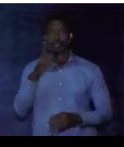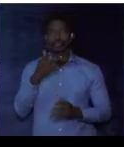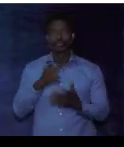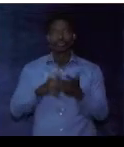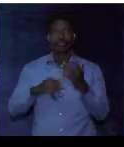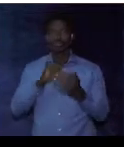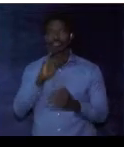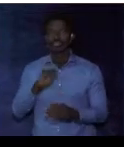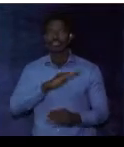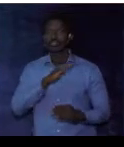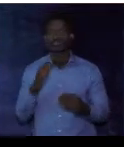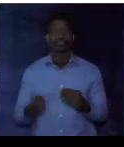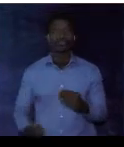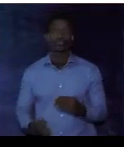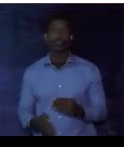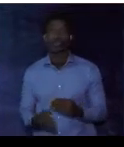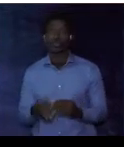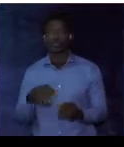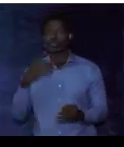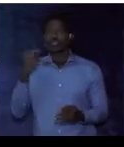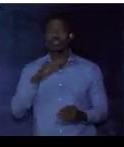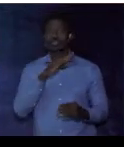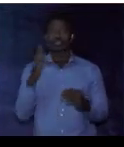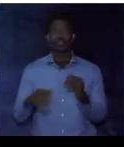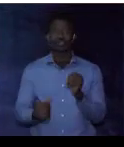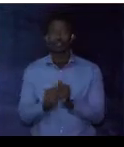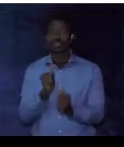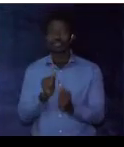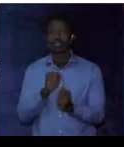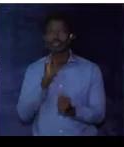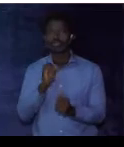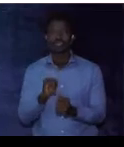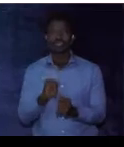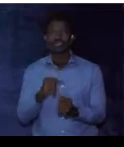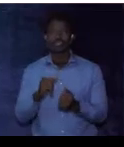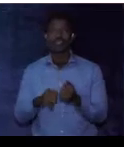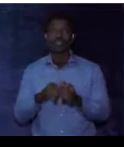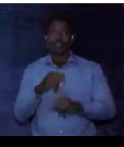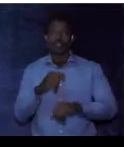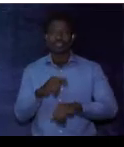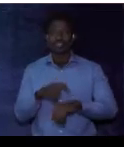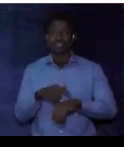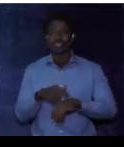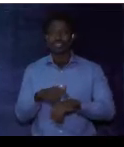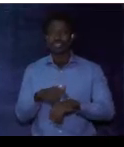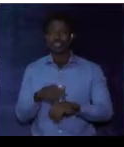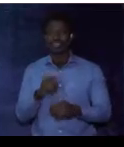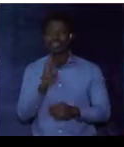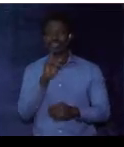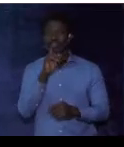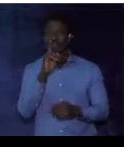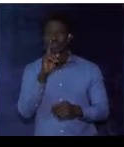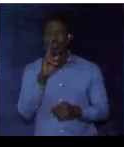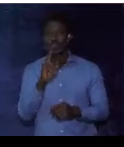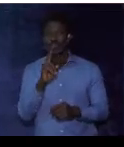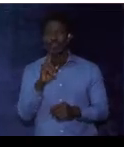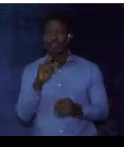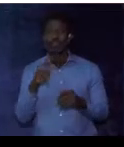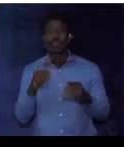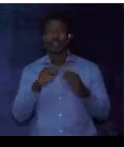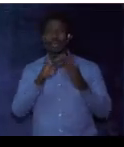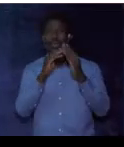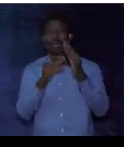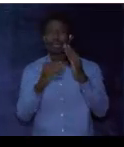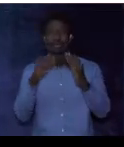Then the third part is the conclusion. The conclusion, which is often one paragraph, will give